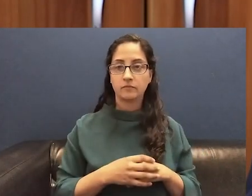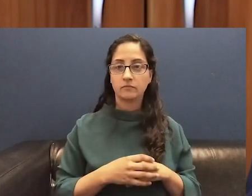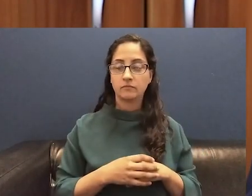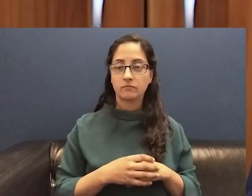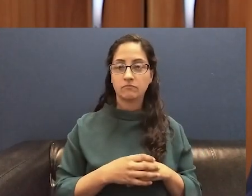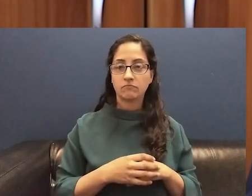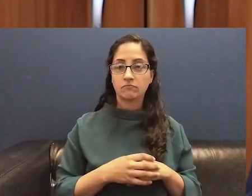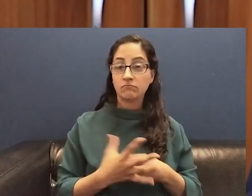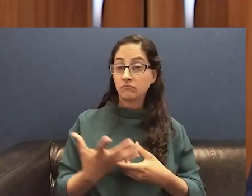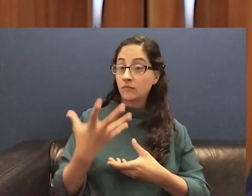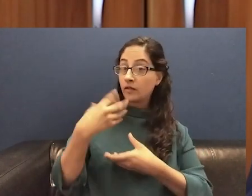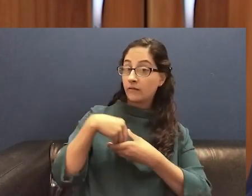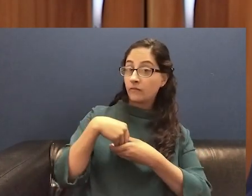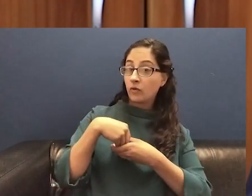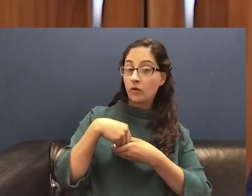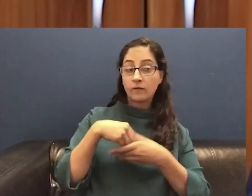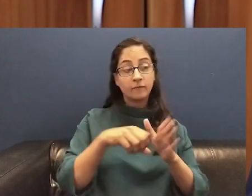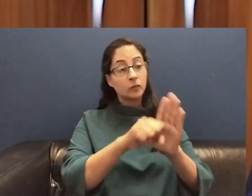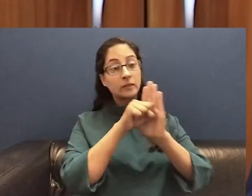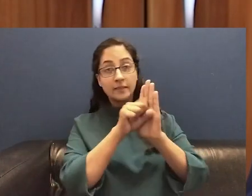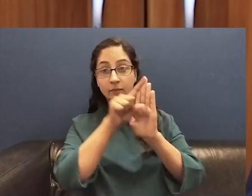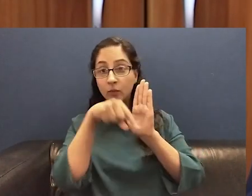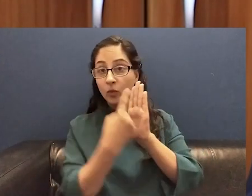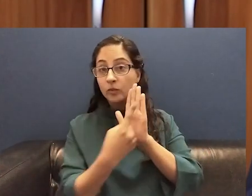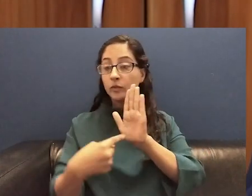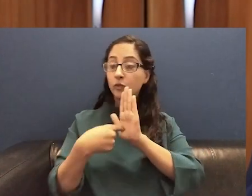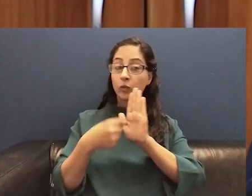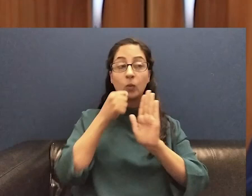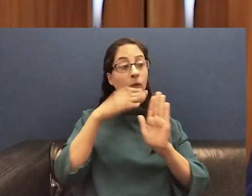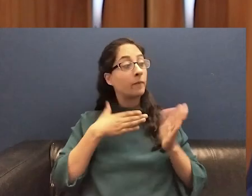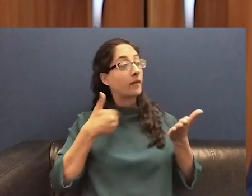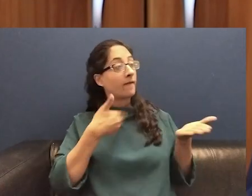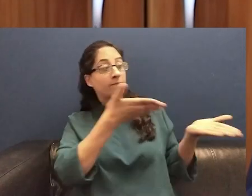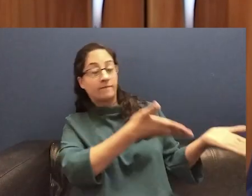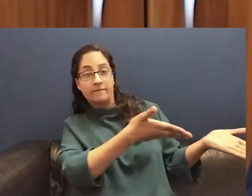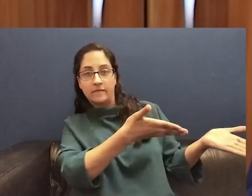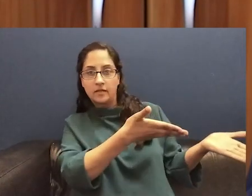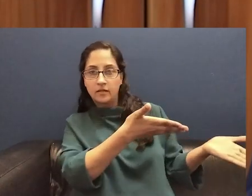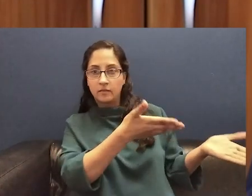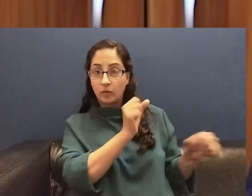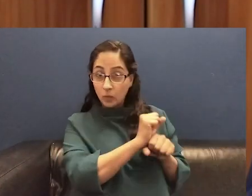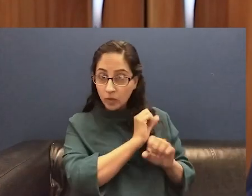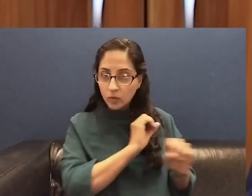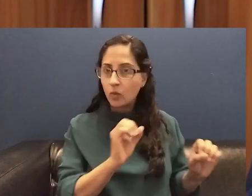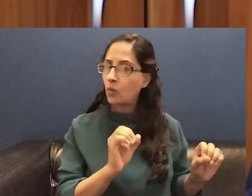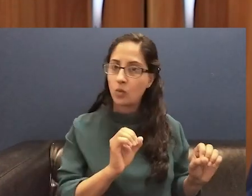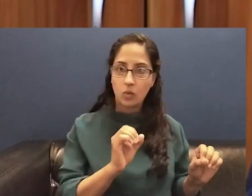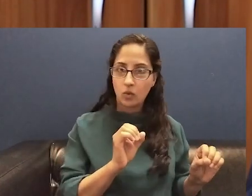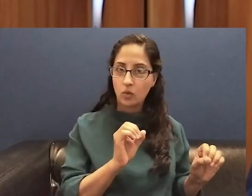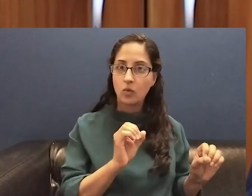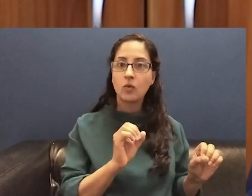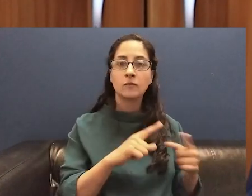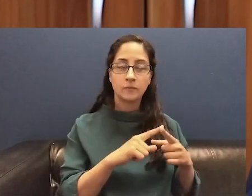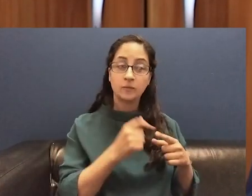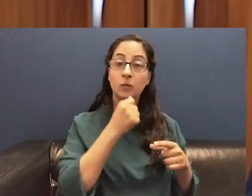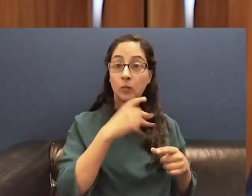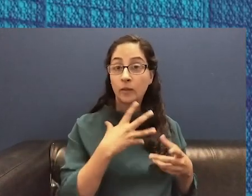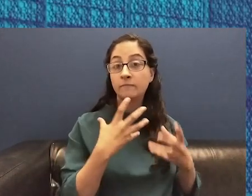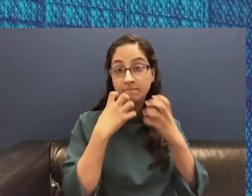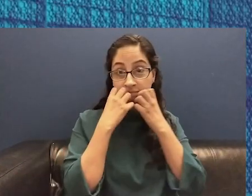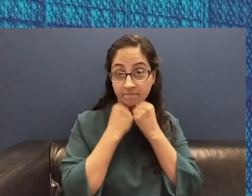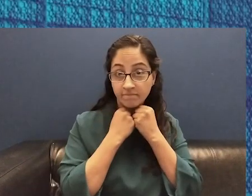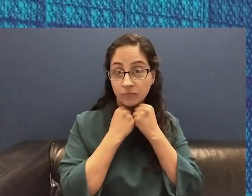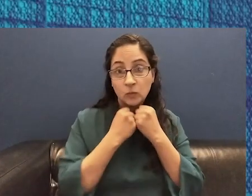them as an institution, we cannot function. Without them as an institution, we cannot reach